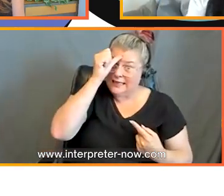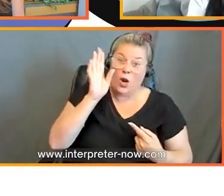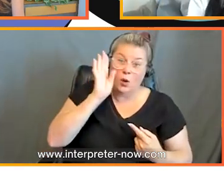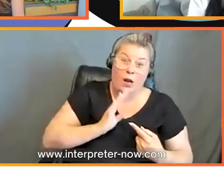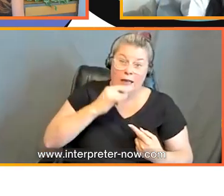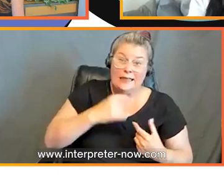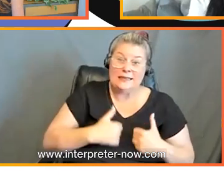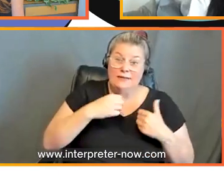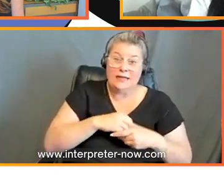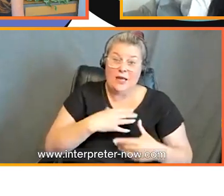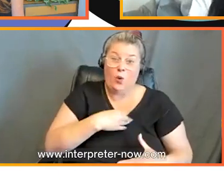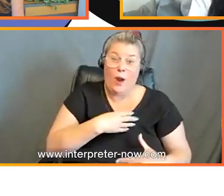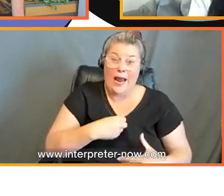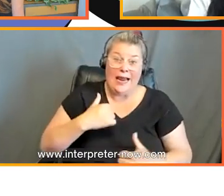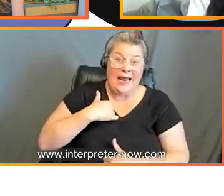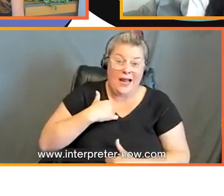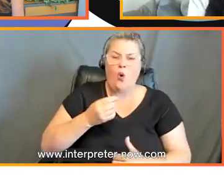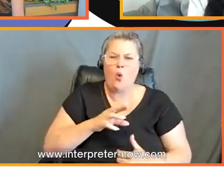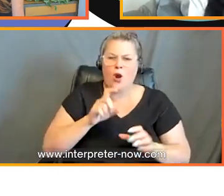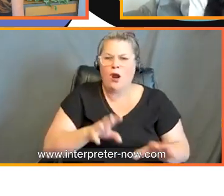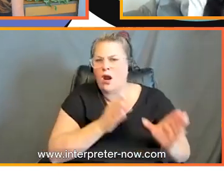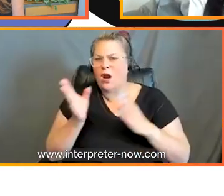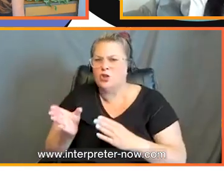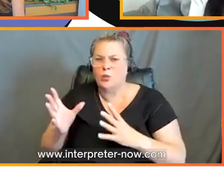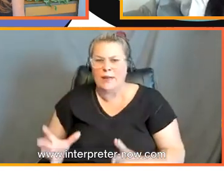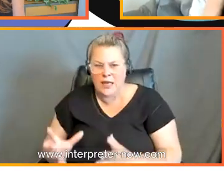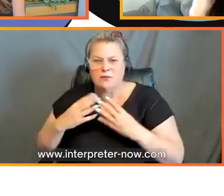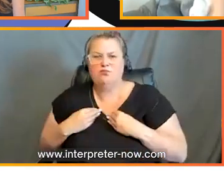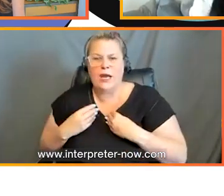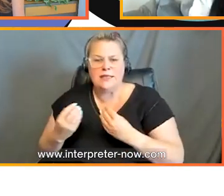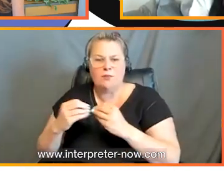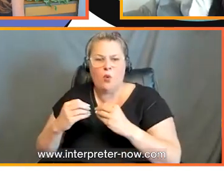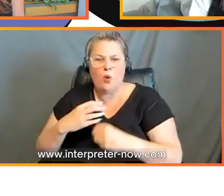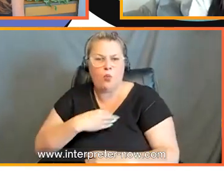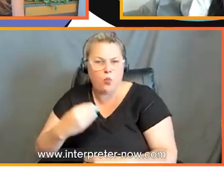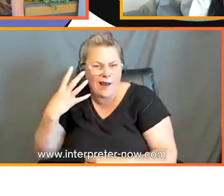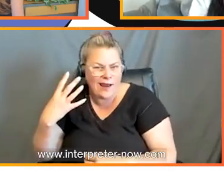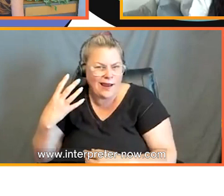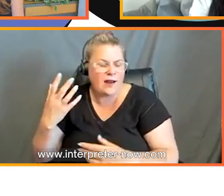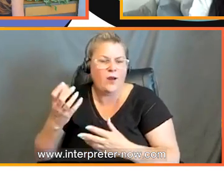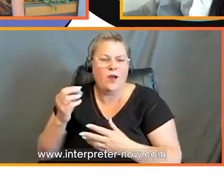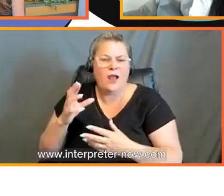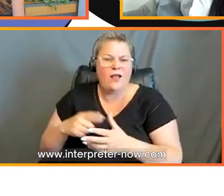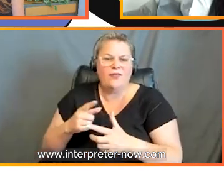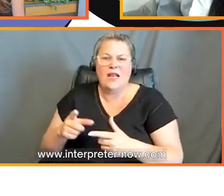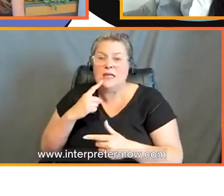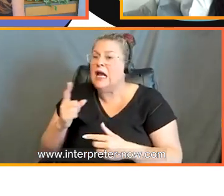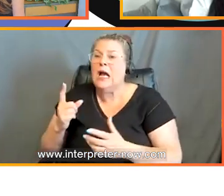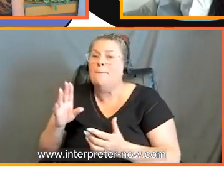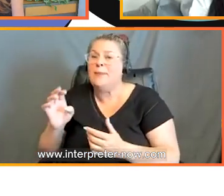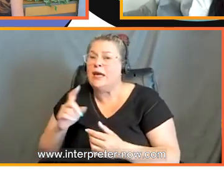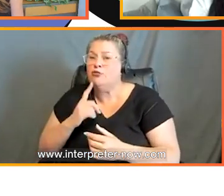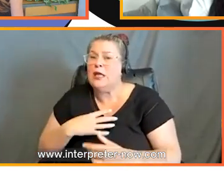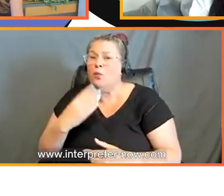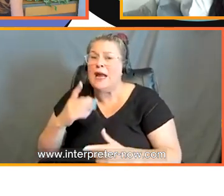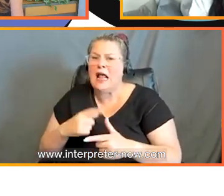should we embrace more of whiteness? And then sometimes it was like, be really white. Oh my God, slow down. That is way too white. Like, we are